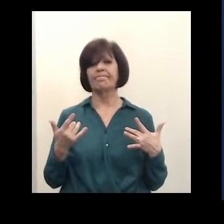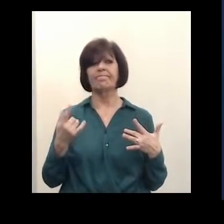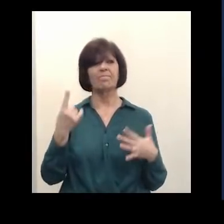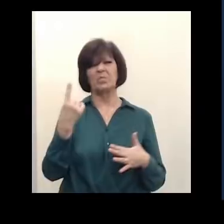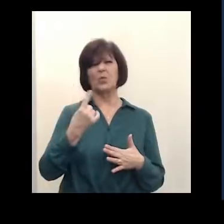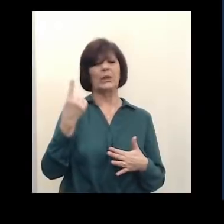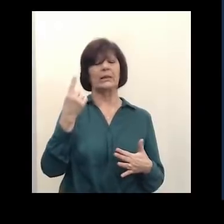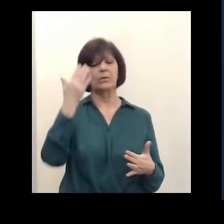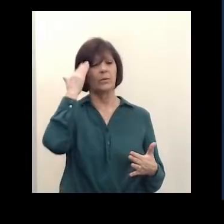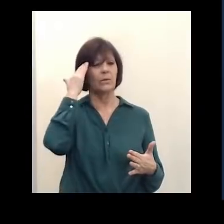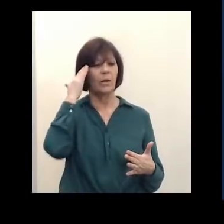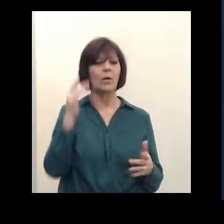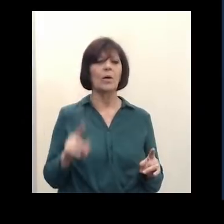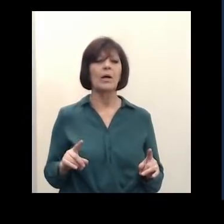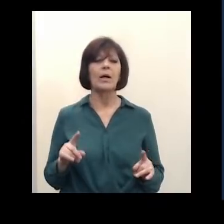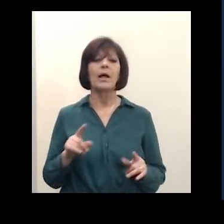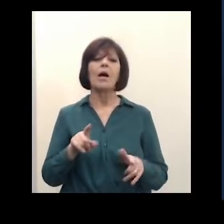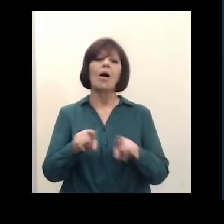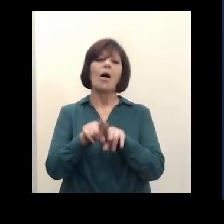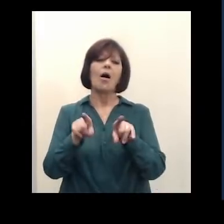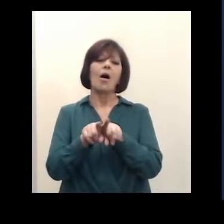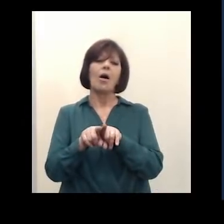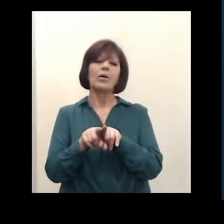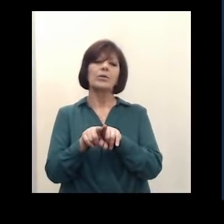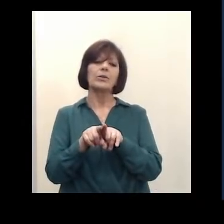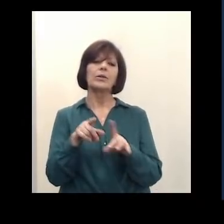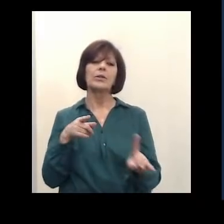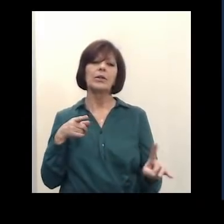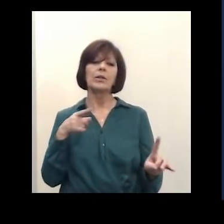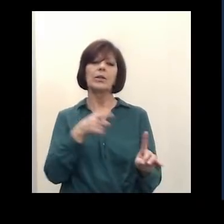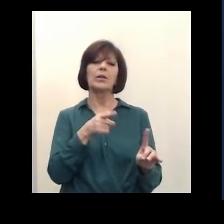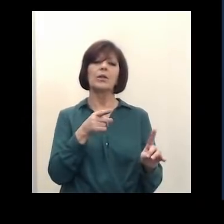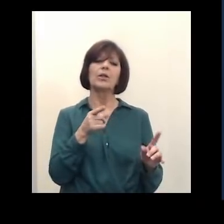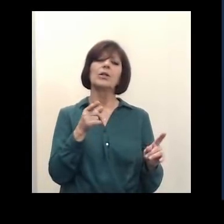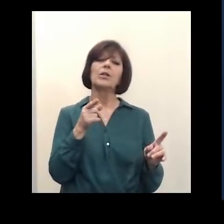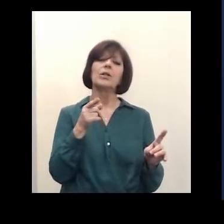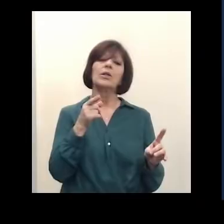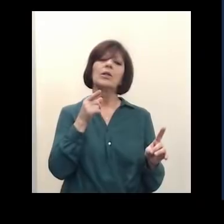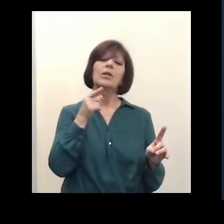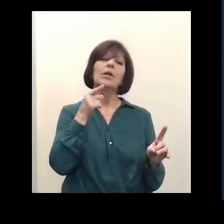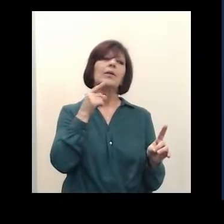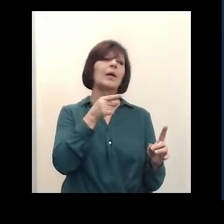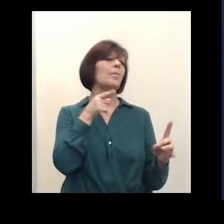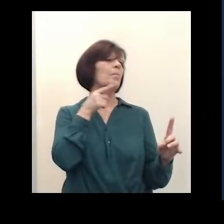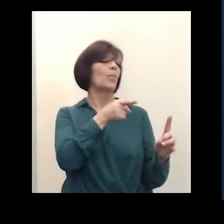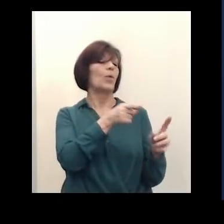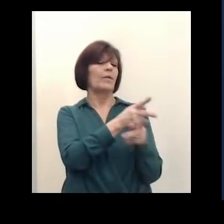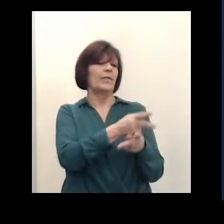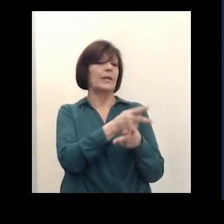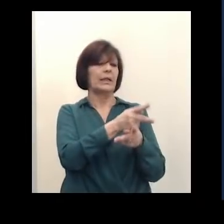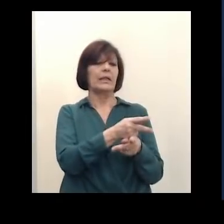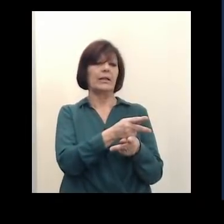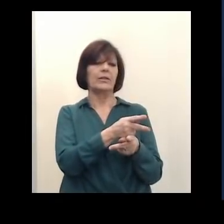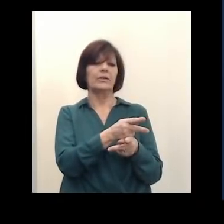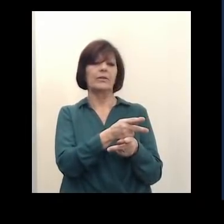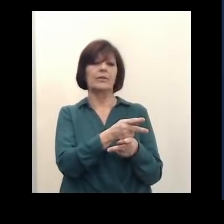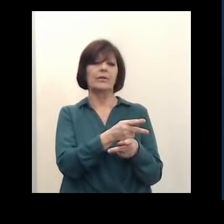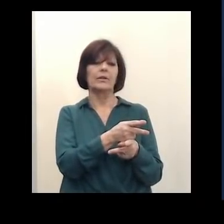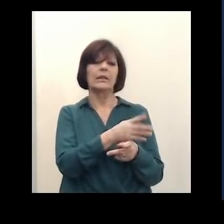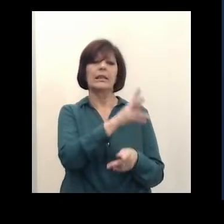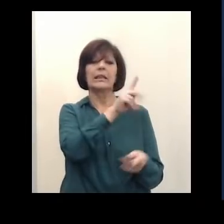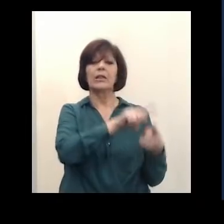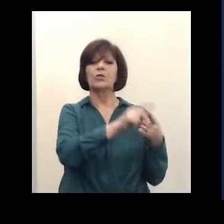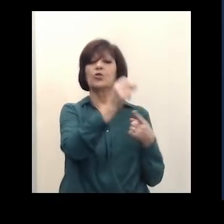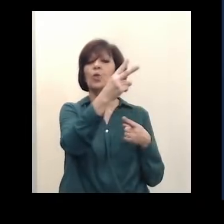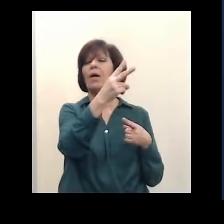the results. And then we're also offering point-of-care molecular diagnostic testing to K through 12 students and